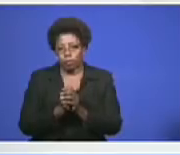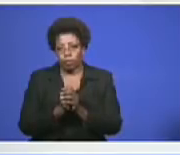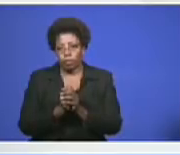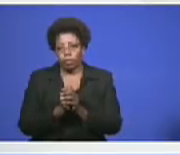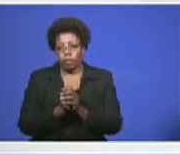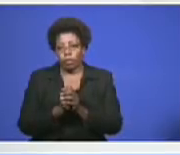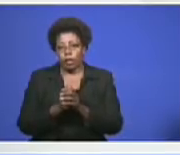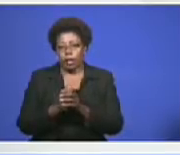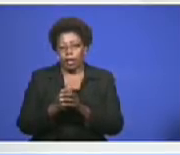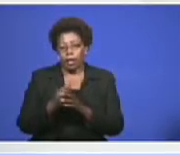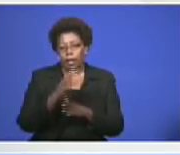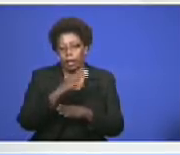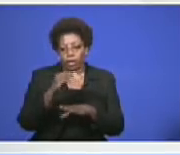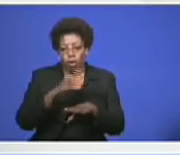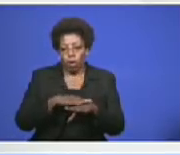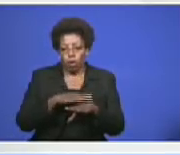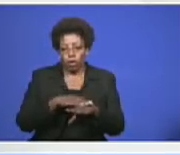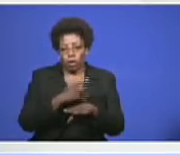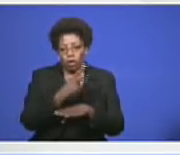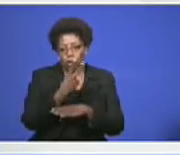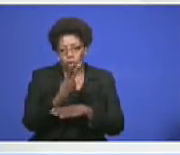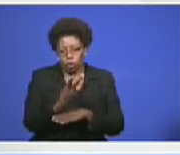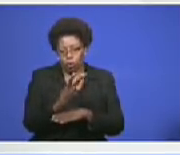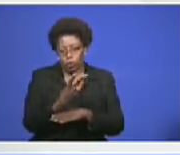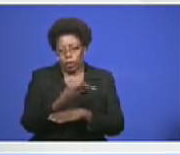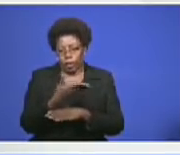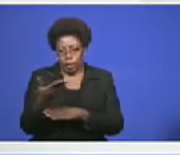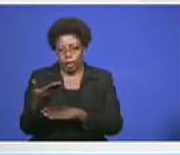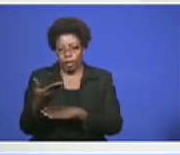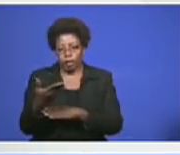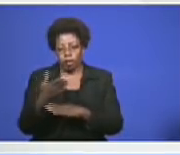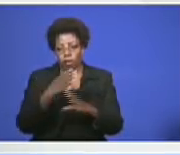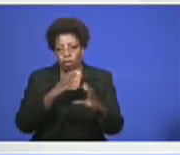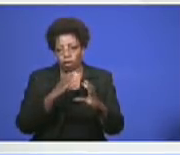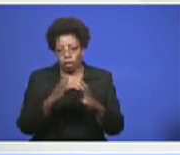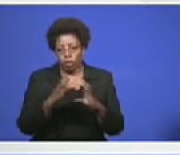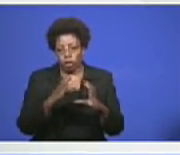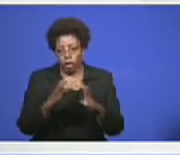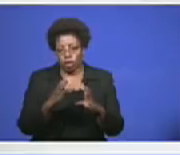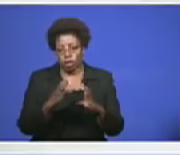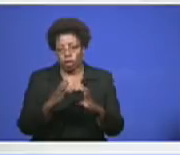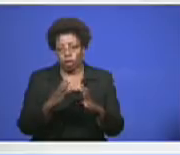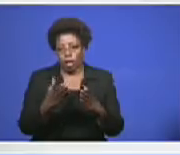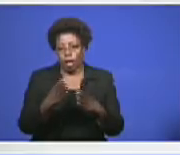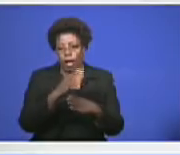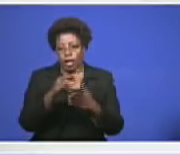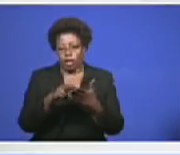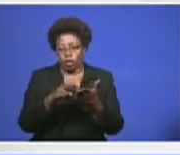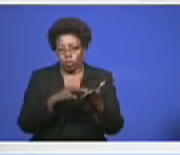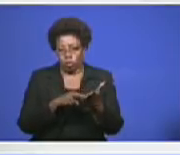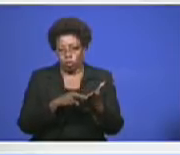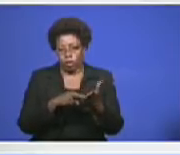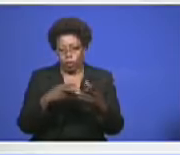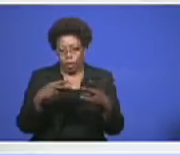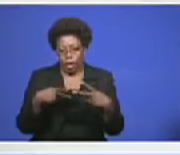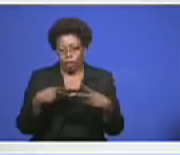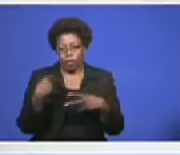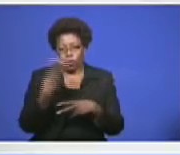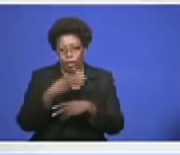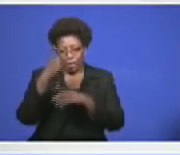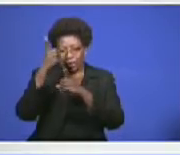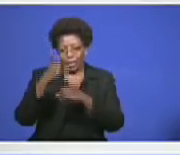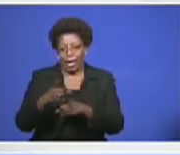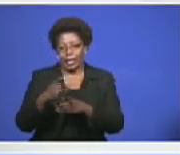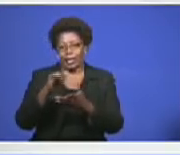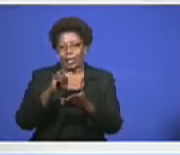based on those two things, consultation and the rules that we set, we decided